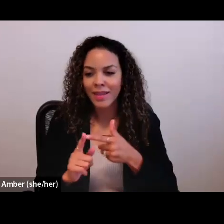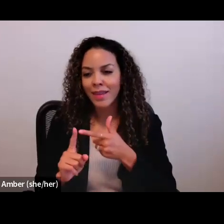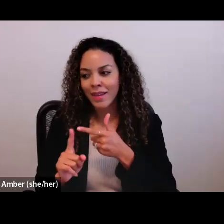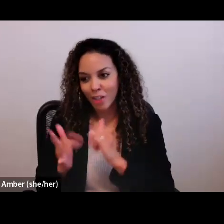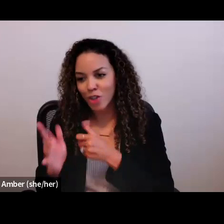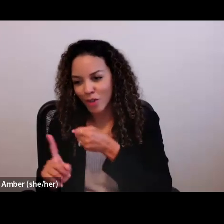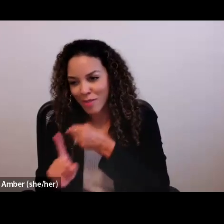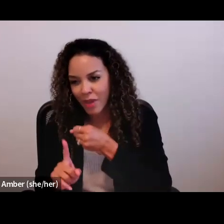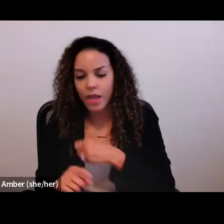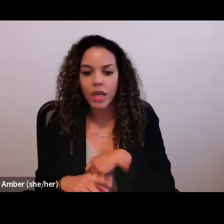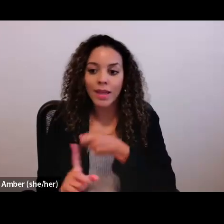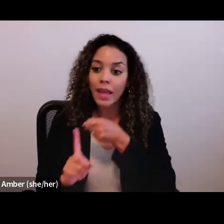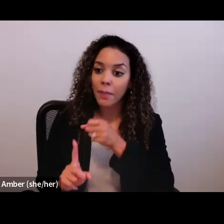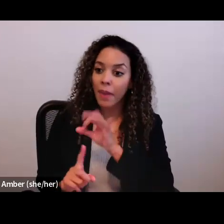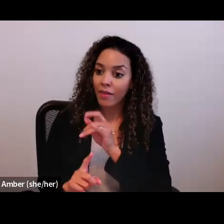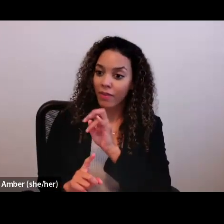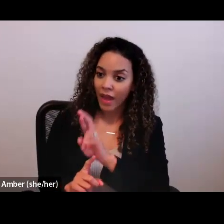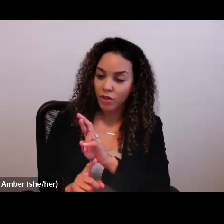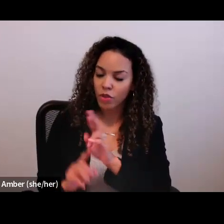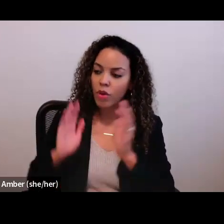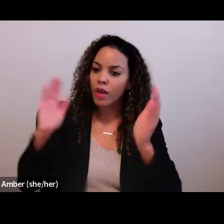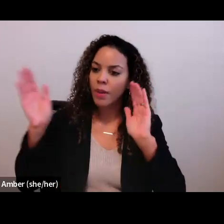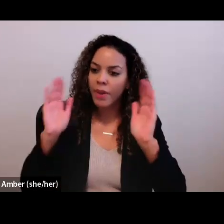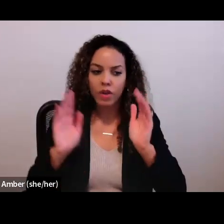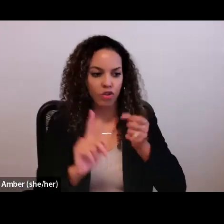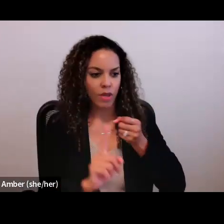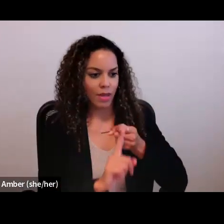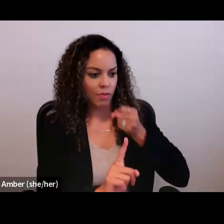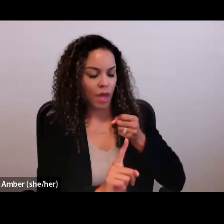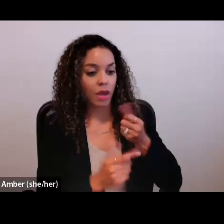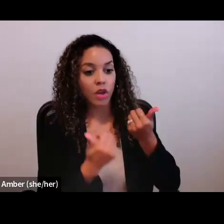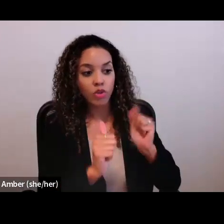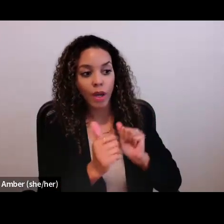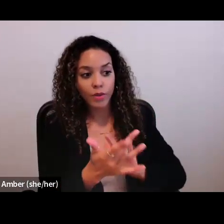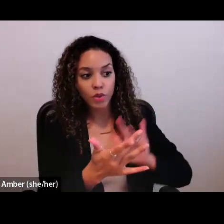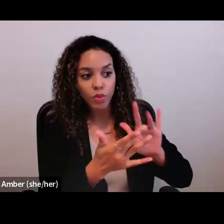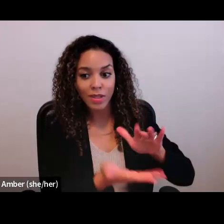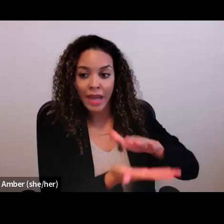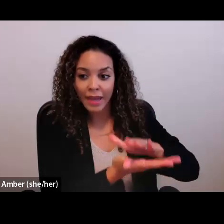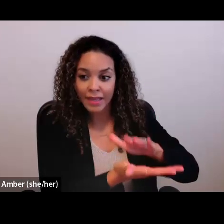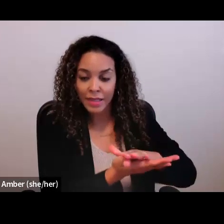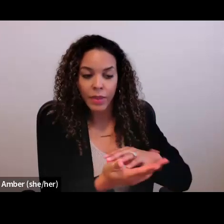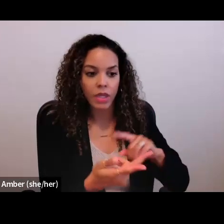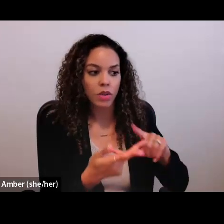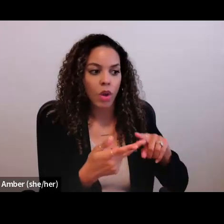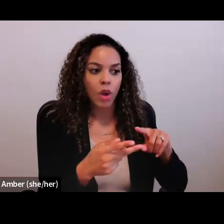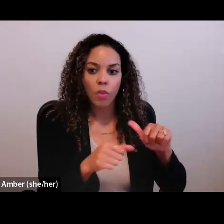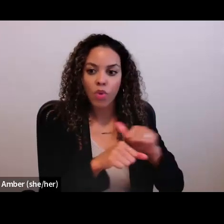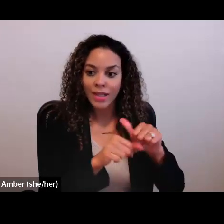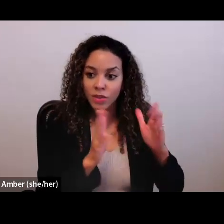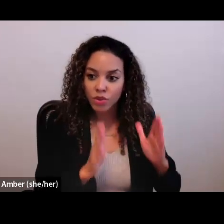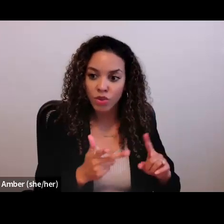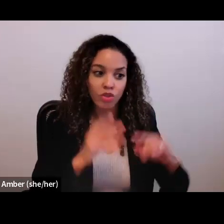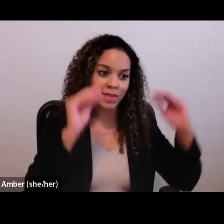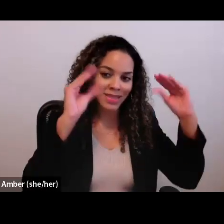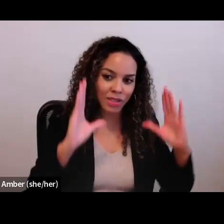impact factor versus the impact in terms of, are you trying to reach academics and practitioners and teachers? And